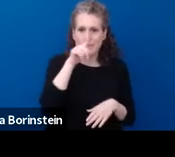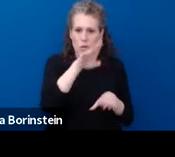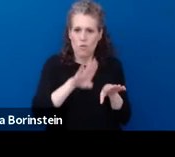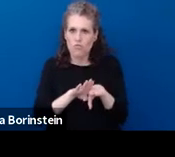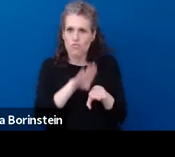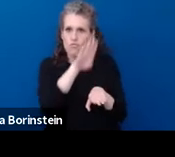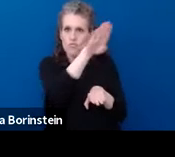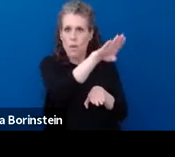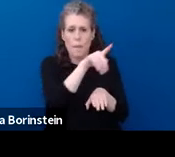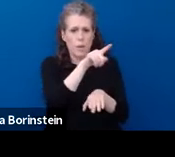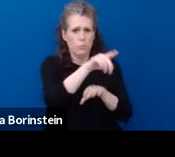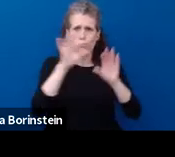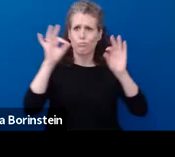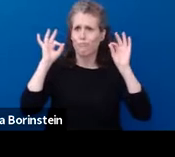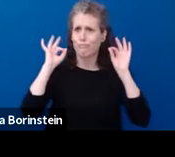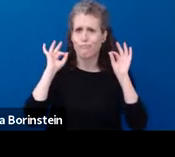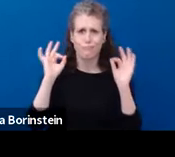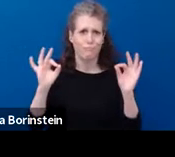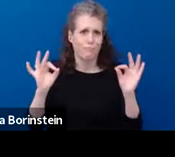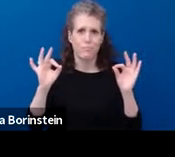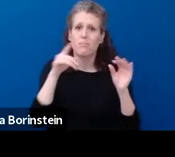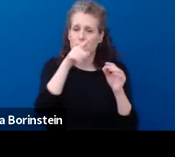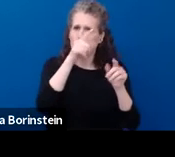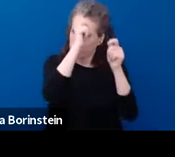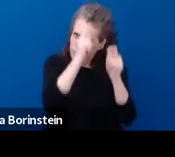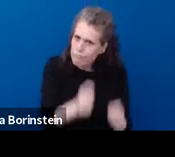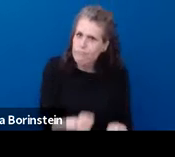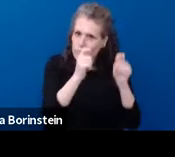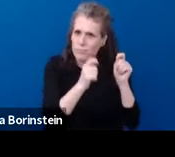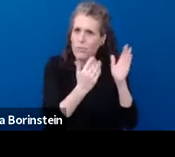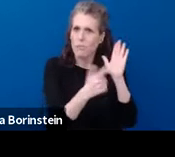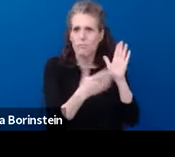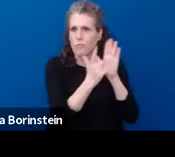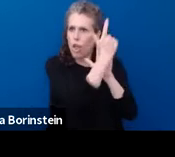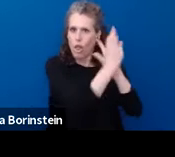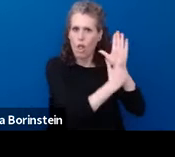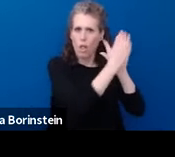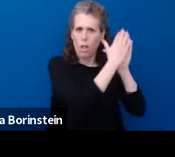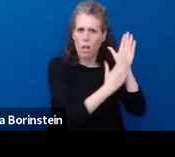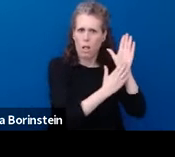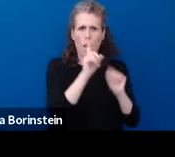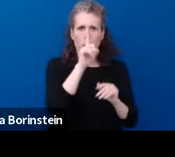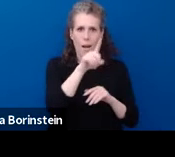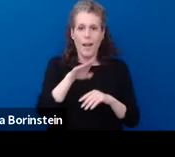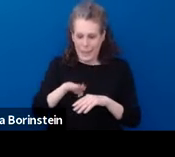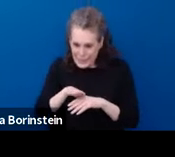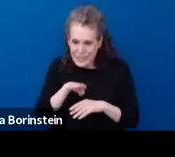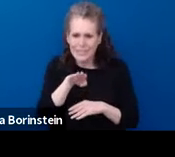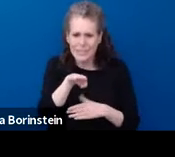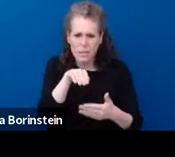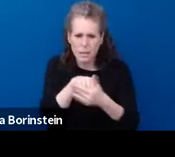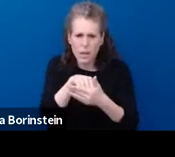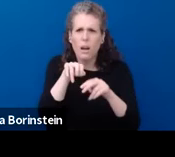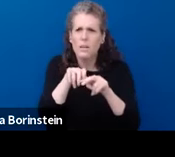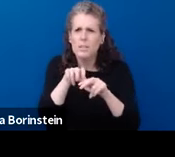is perfectly fine when it comes to the legislative requirements, but it ends up in the middle of a stairway. So this cannot